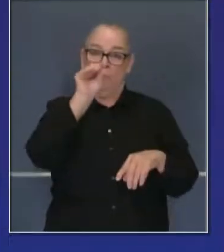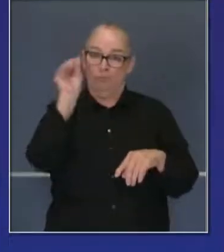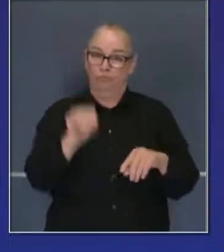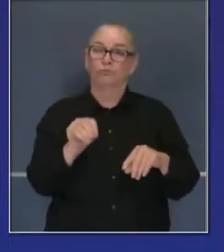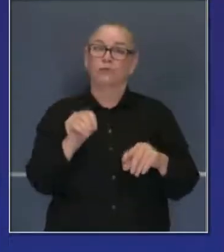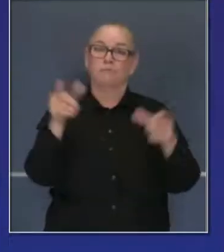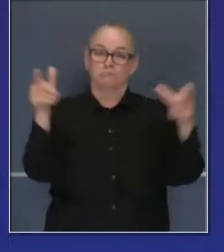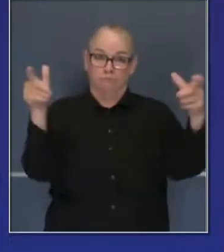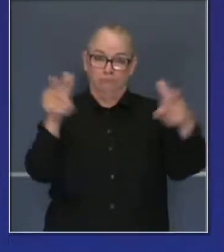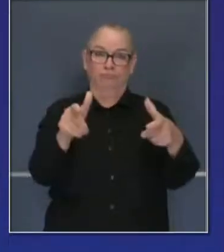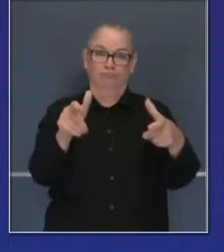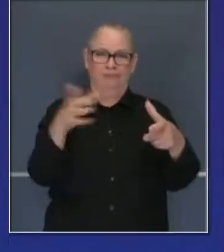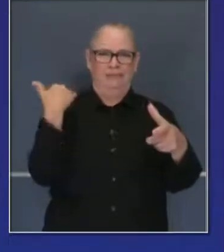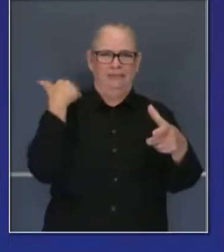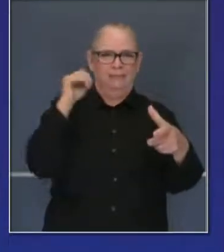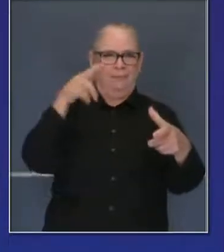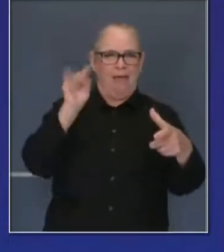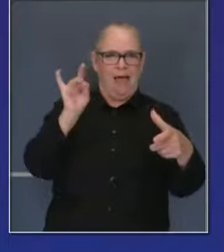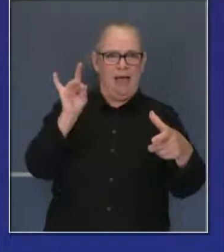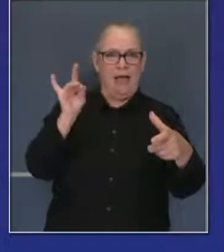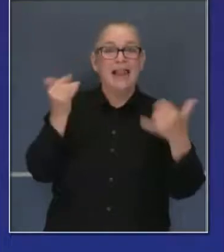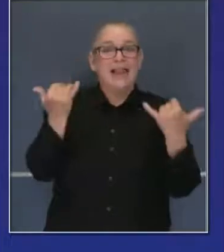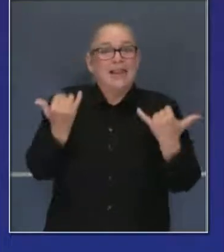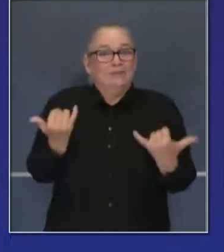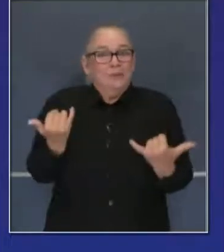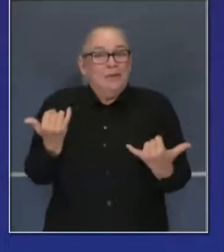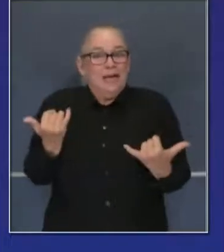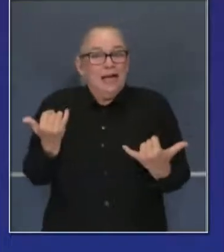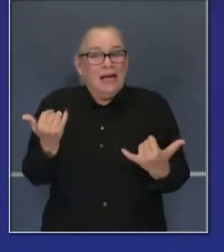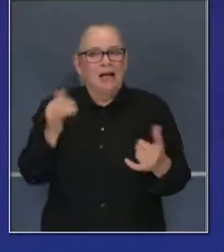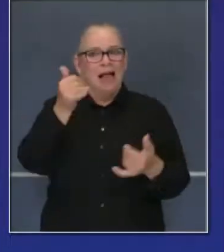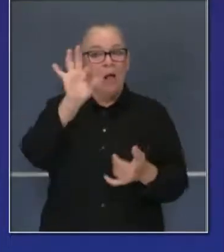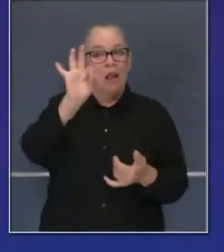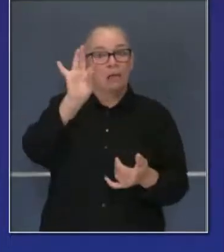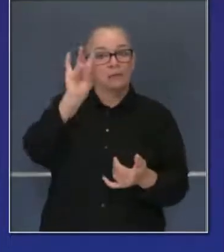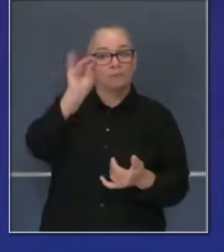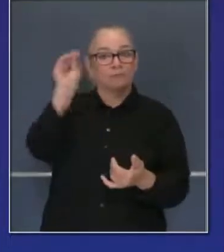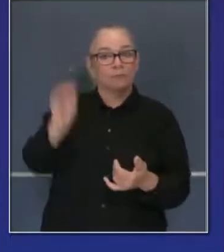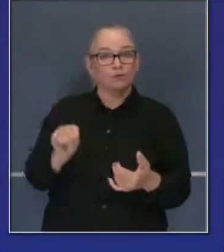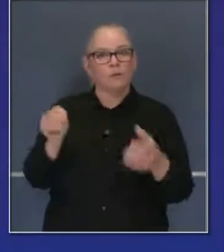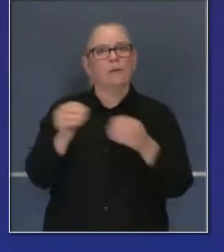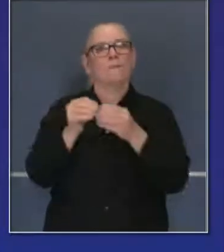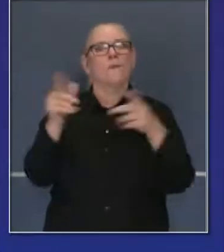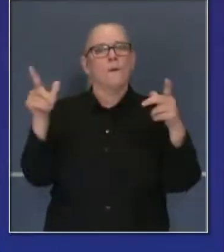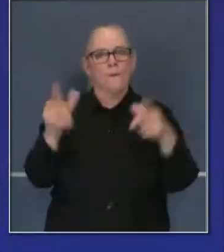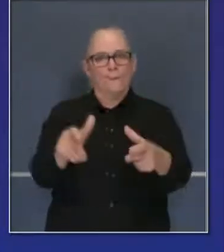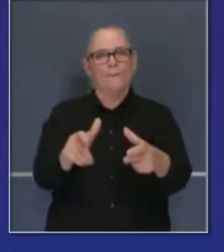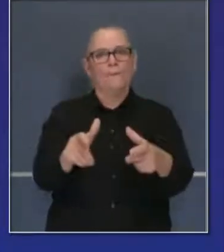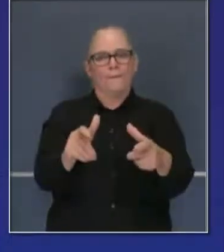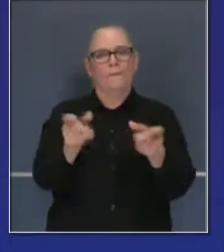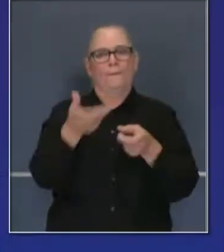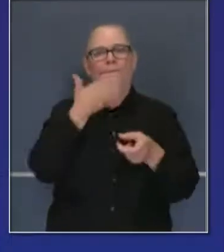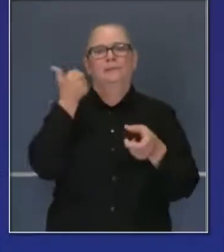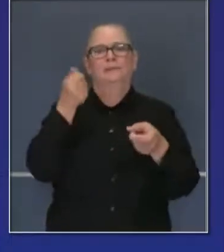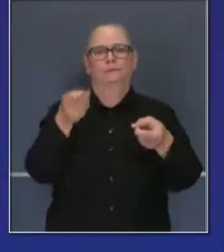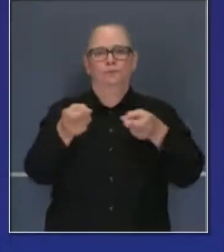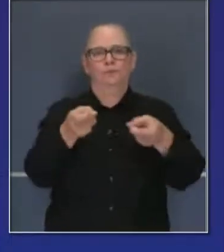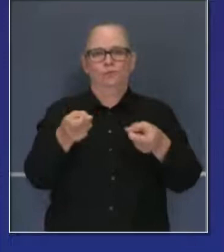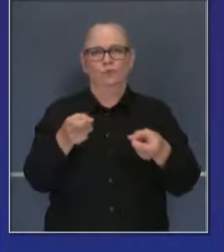acres. Today, they've made even more containment, up to 97%, and you're starting to see that amount of